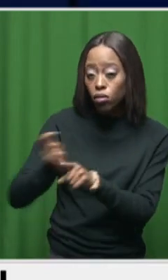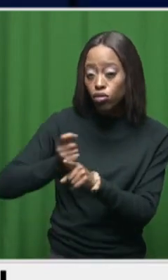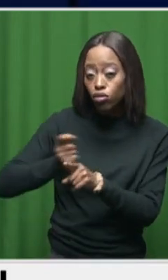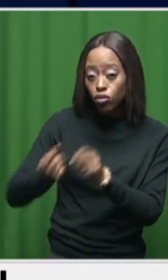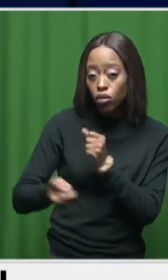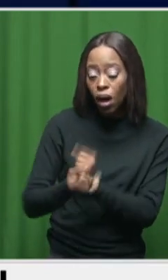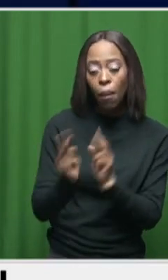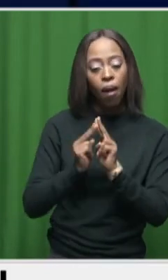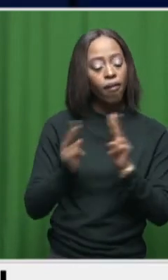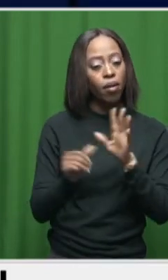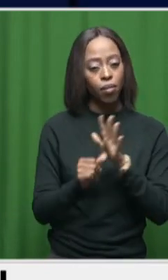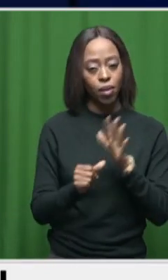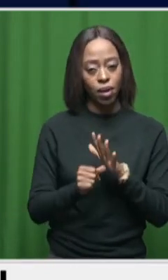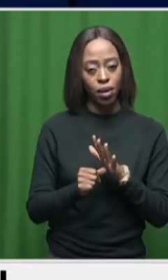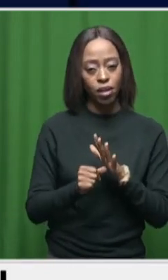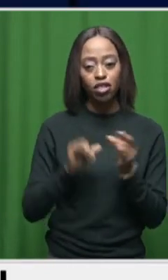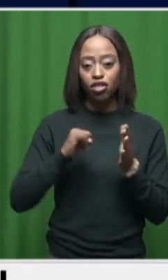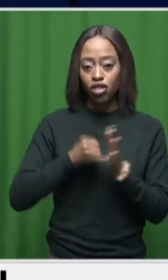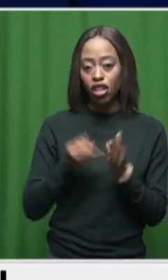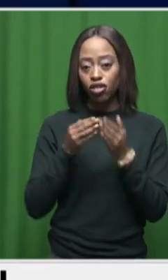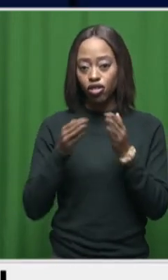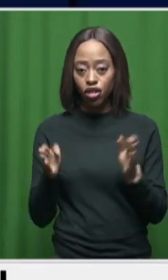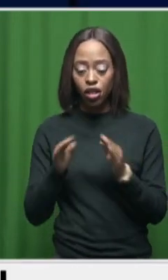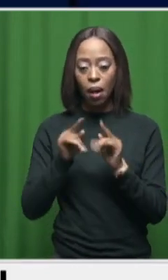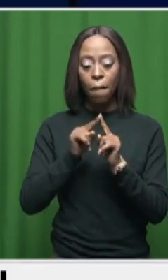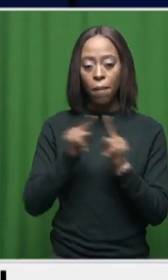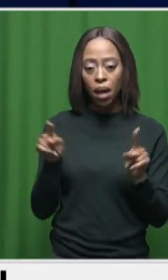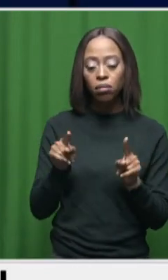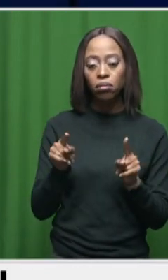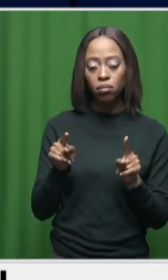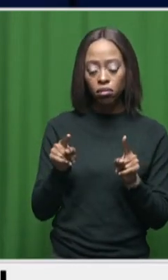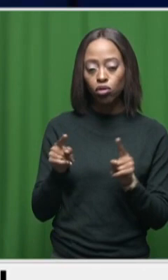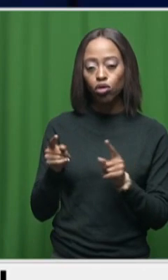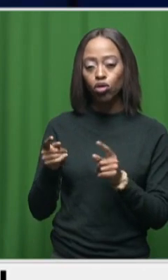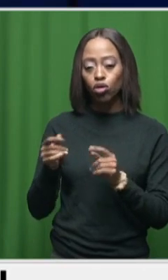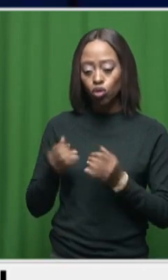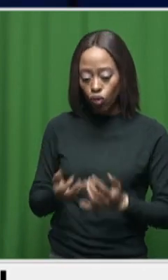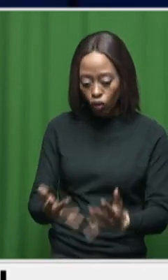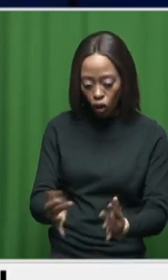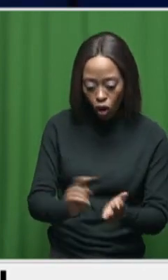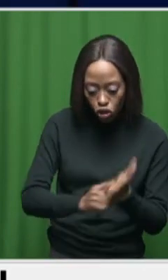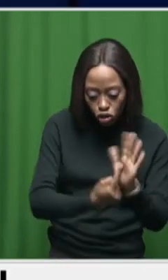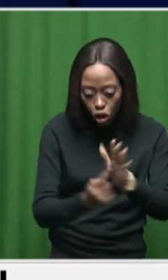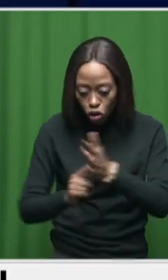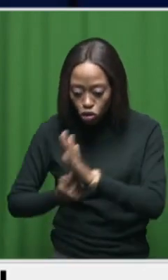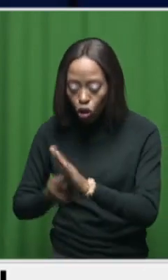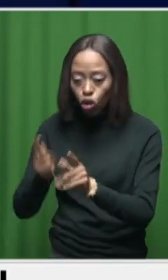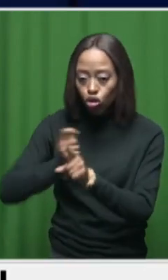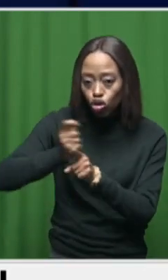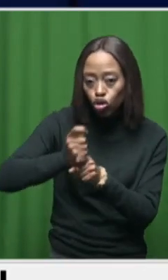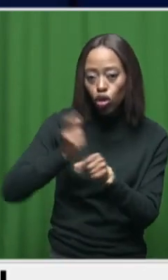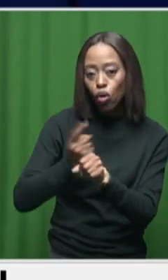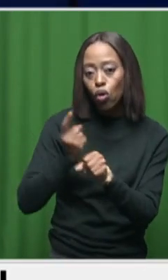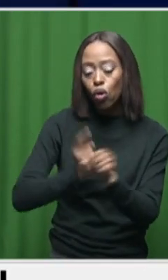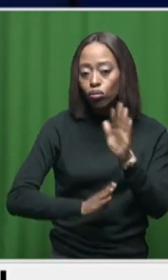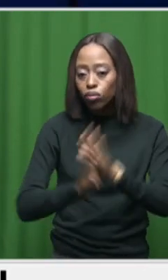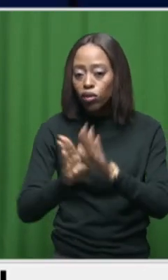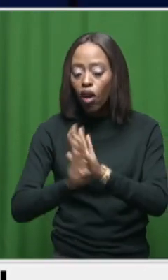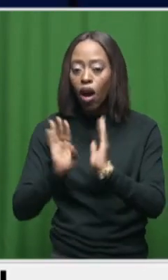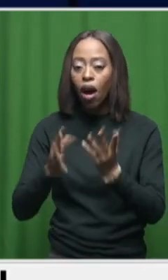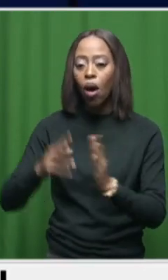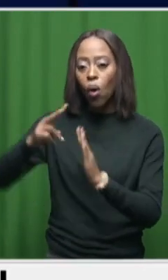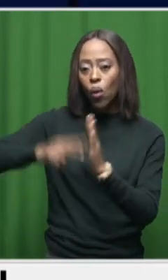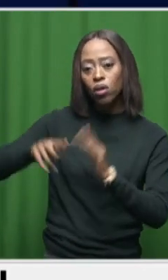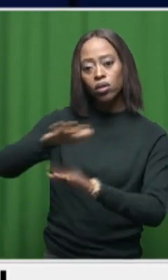very important. Not only general, we have to get to the shop floor, we have to show them, continuously training them how to develop, how to actually